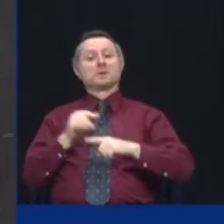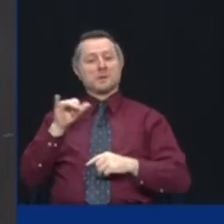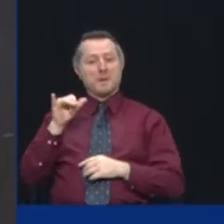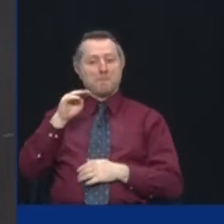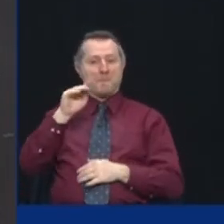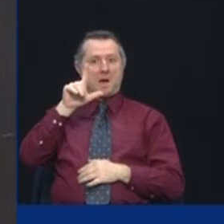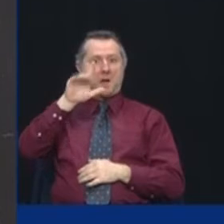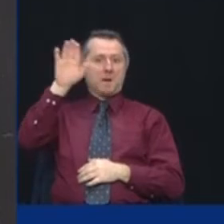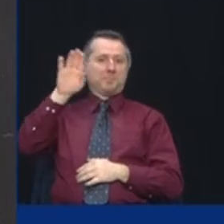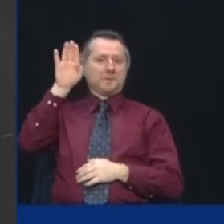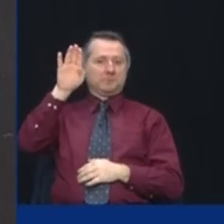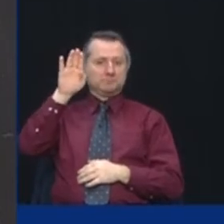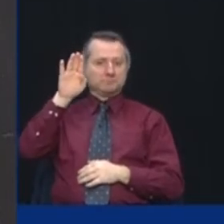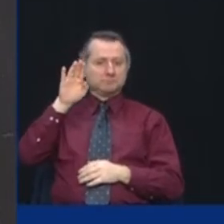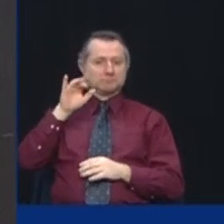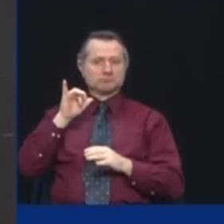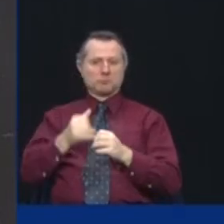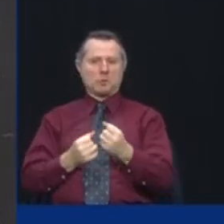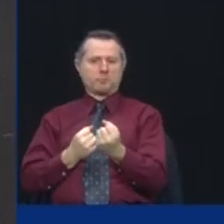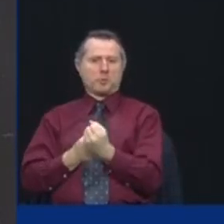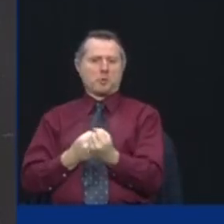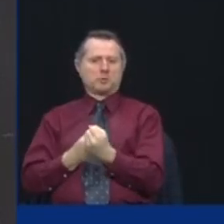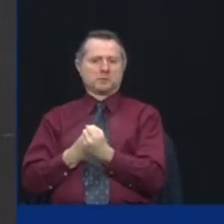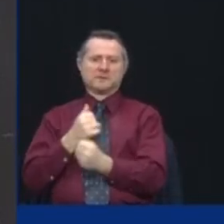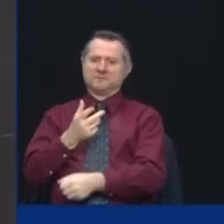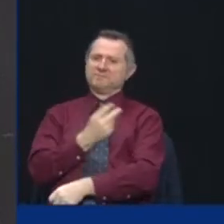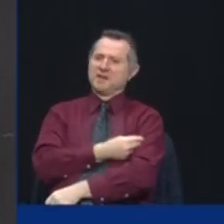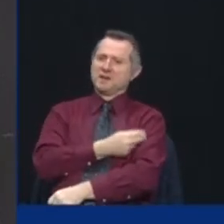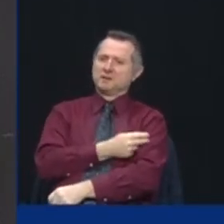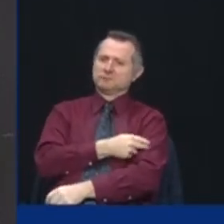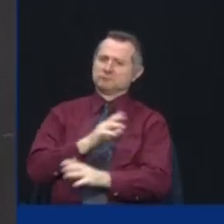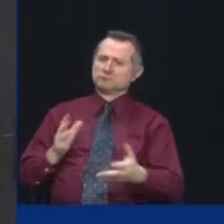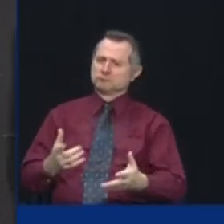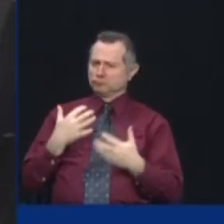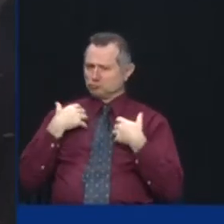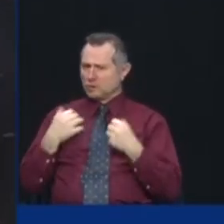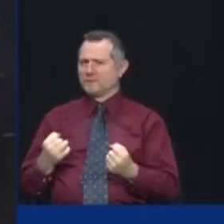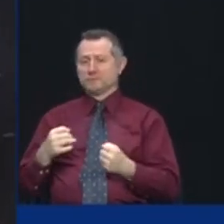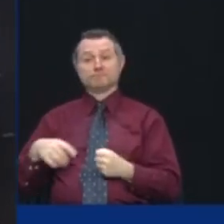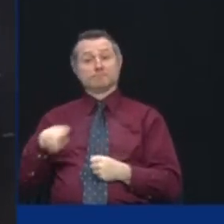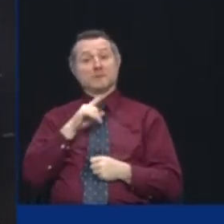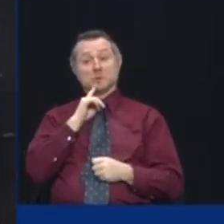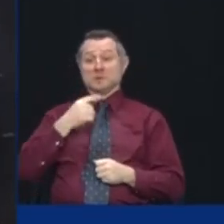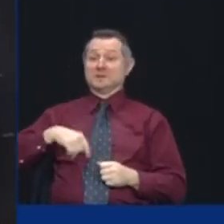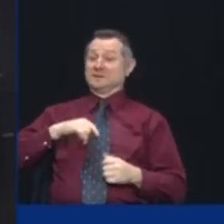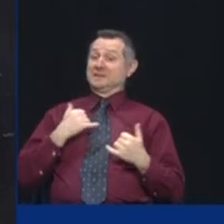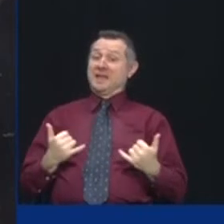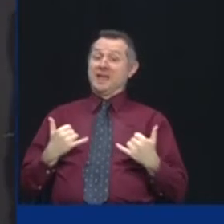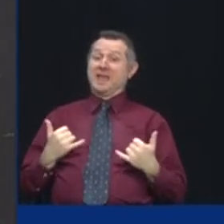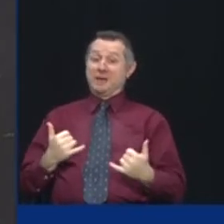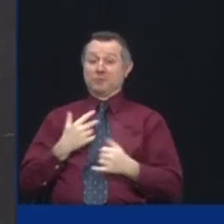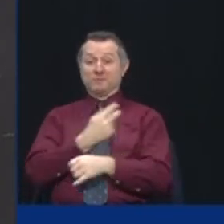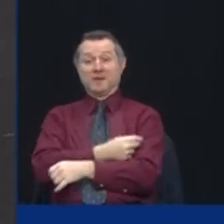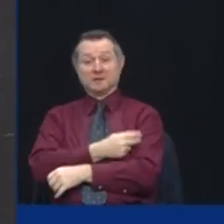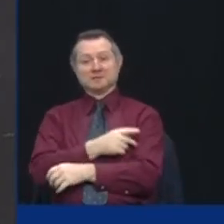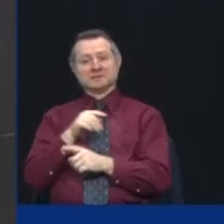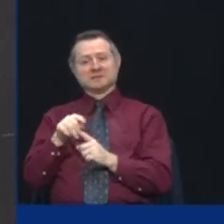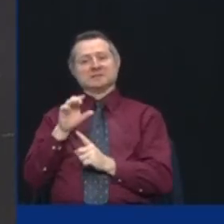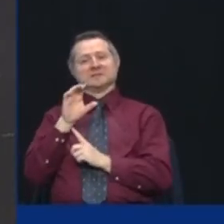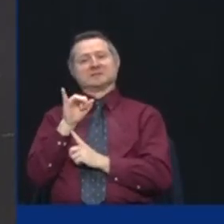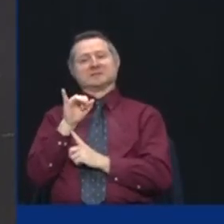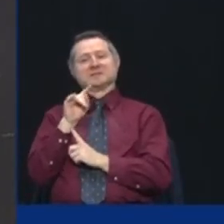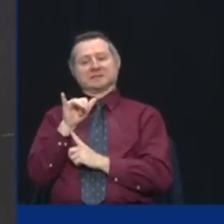vaccinations and all things related to recovery. We are currently vaccinating at Citi Field approximately